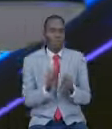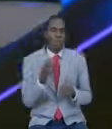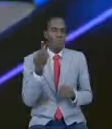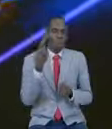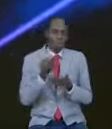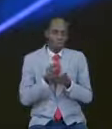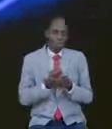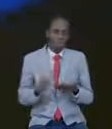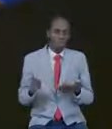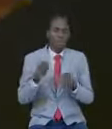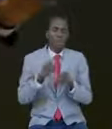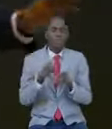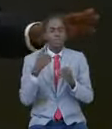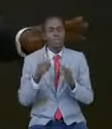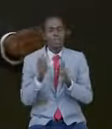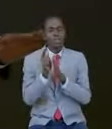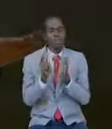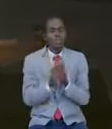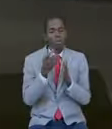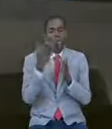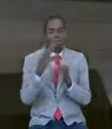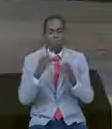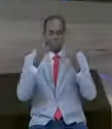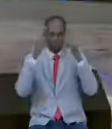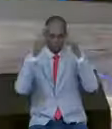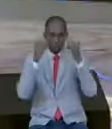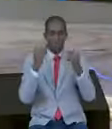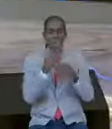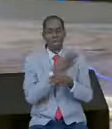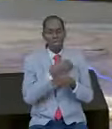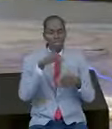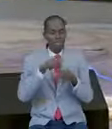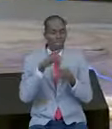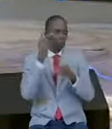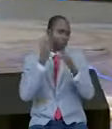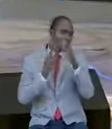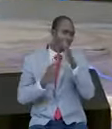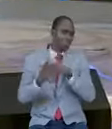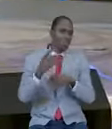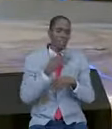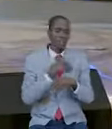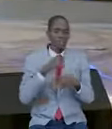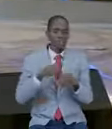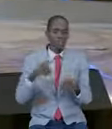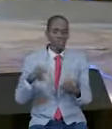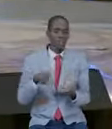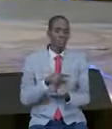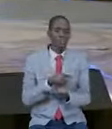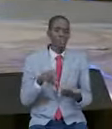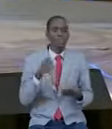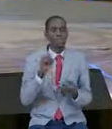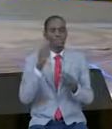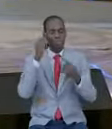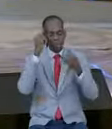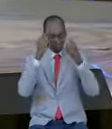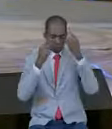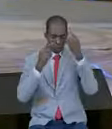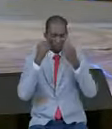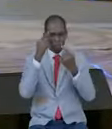written in the law of Moses and in the prophets and in the Psalms